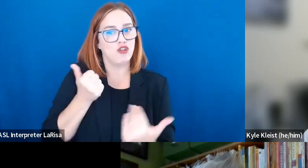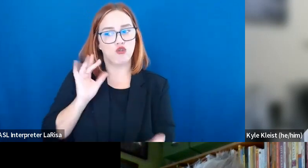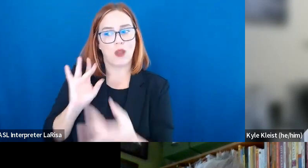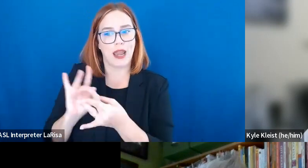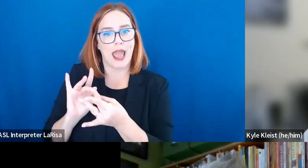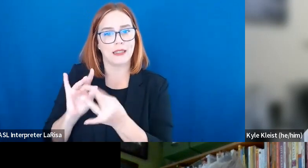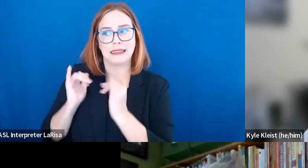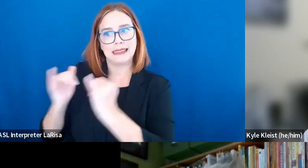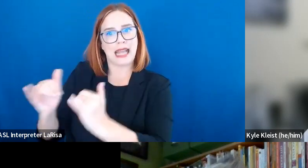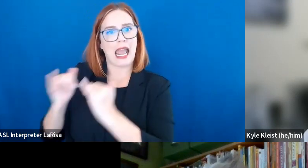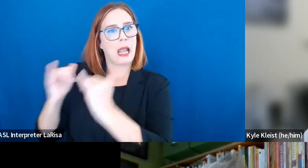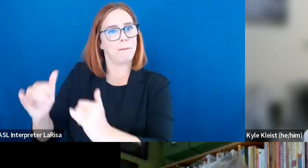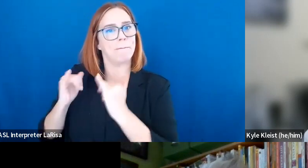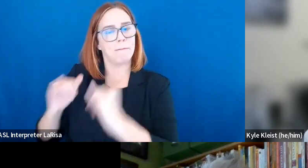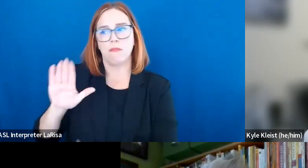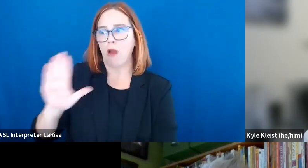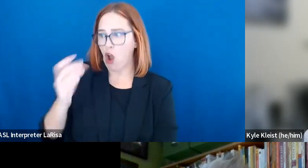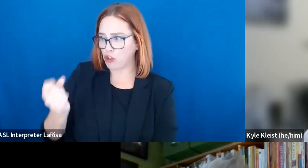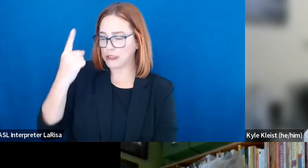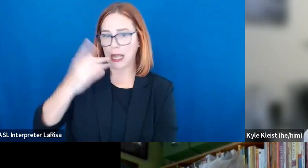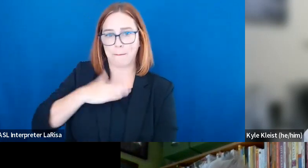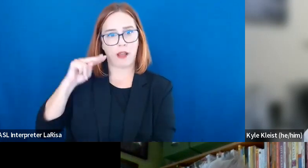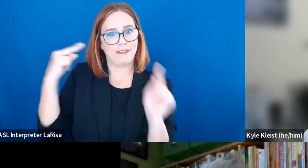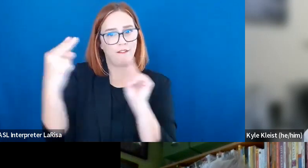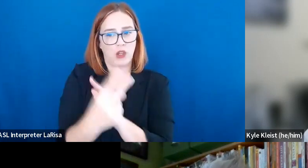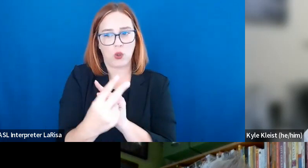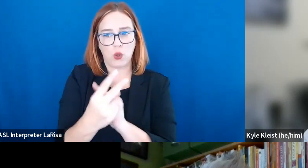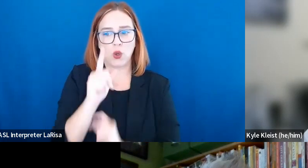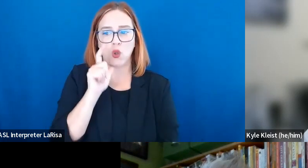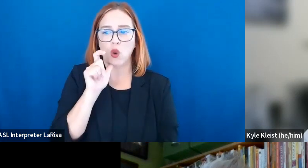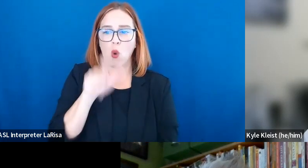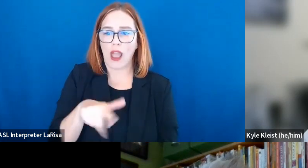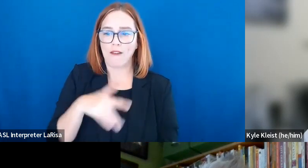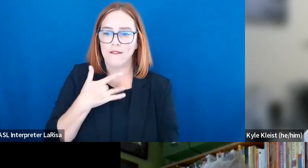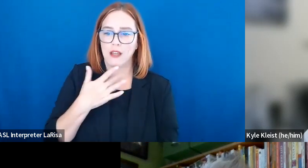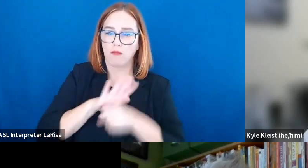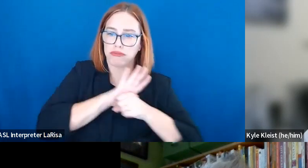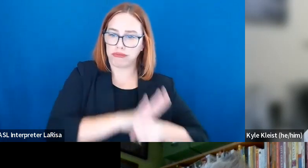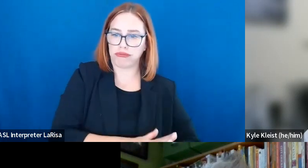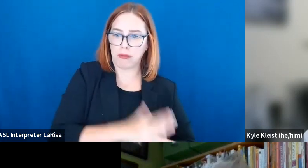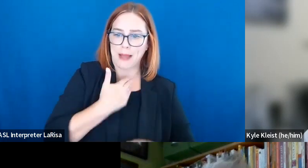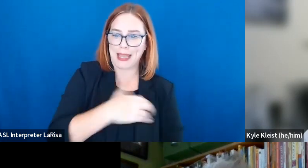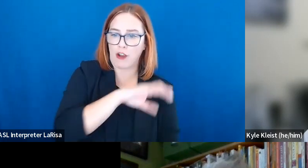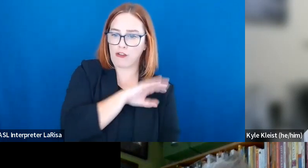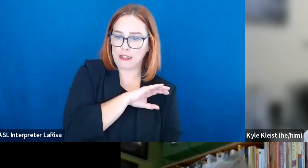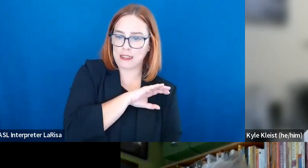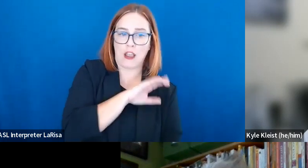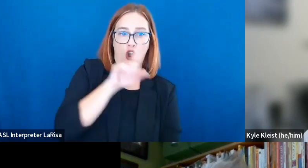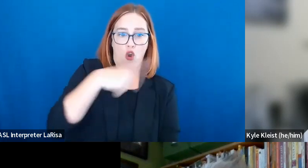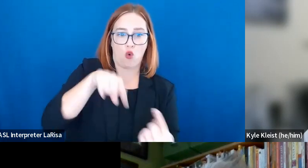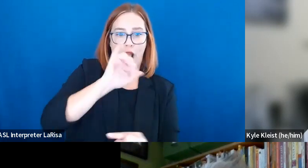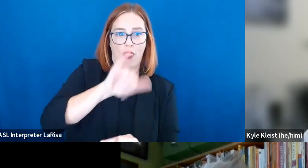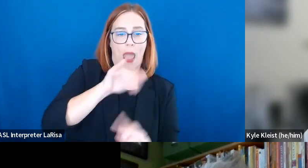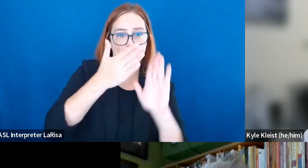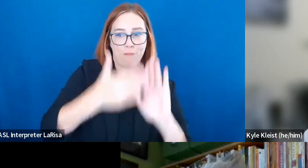the inside how we navigate the world, and I don't have to suppress traits as much around that person or worry about having